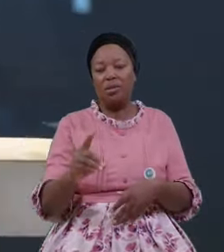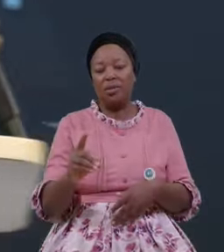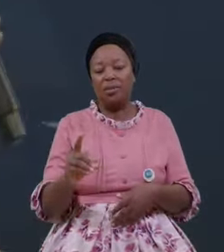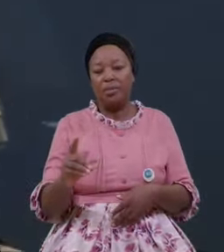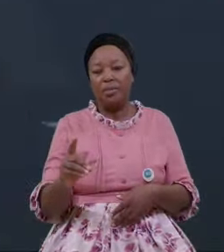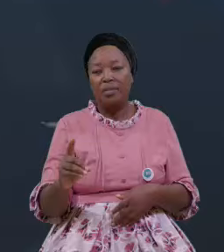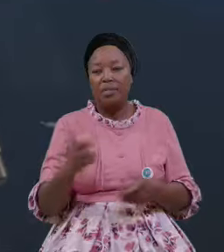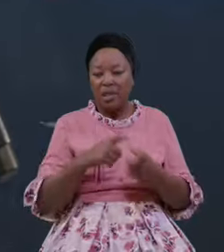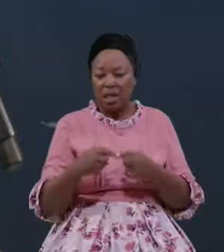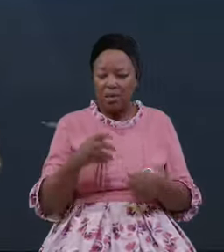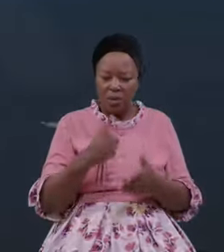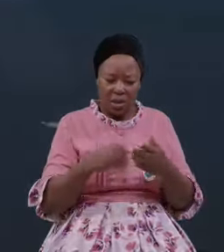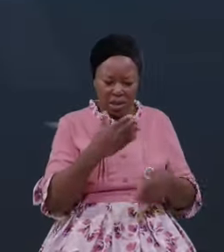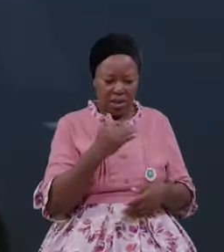Peter,